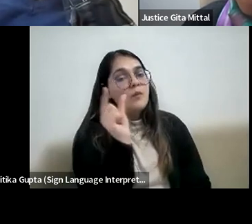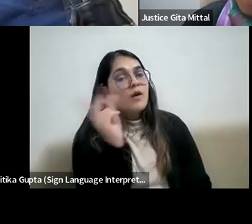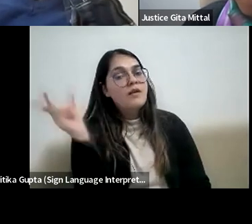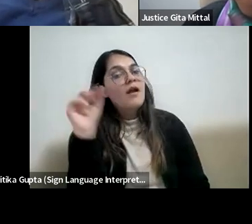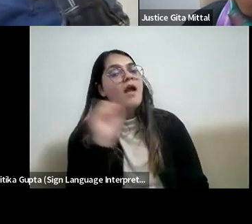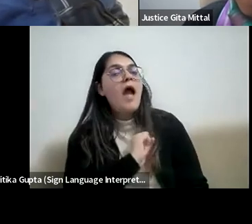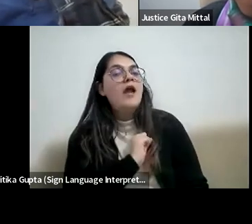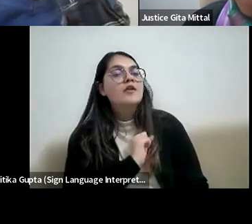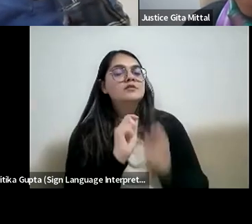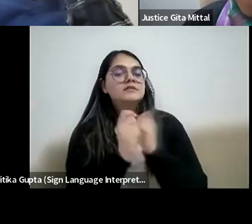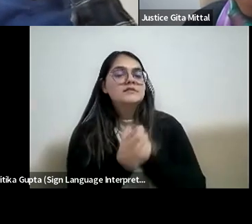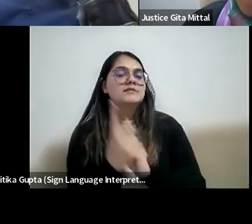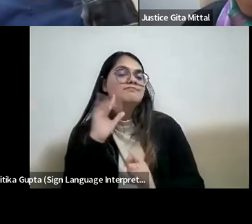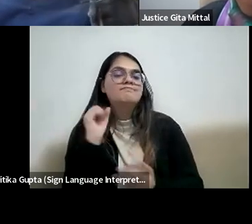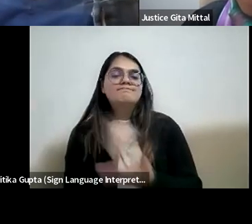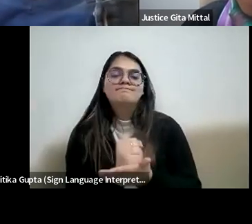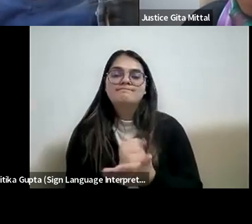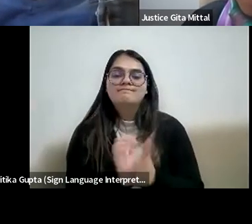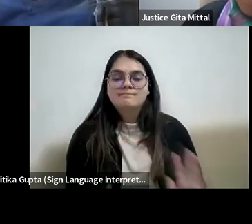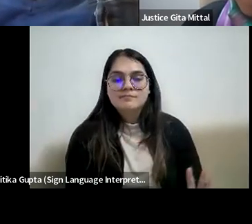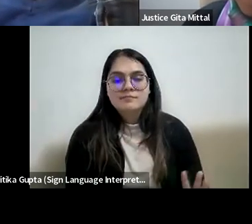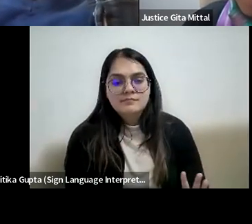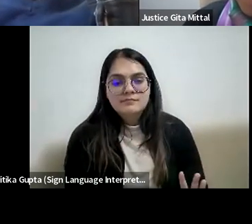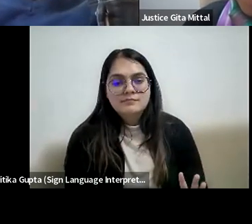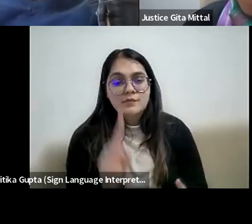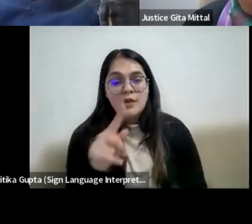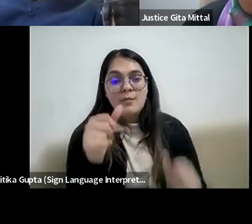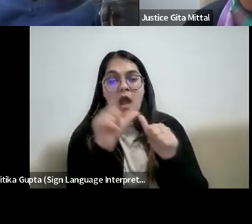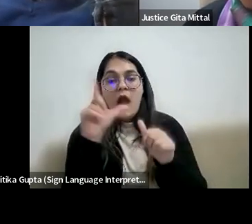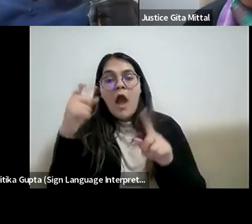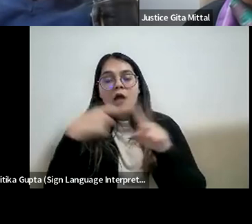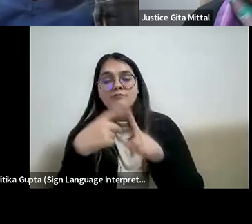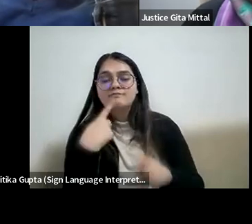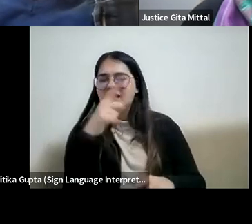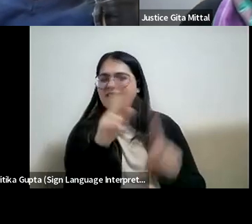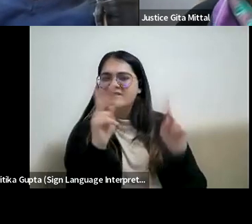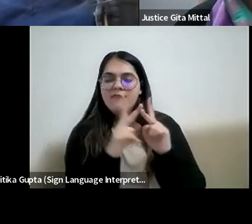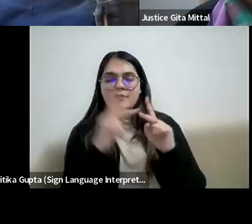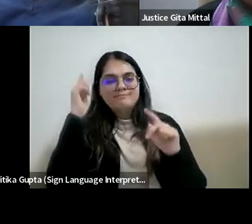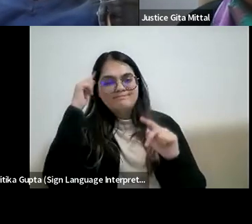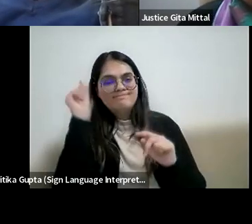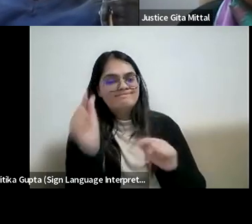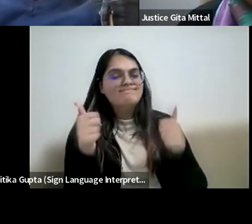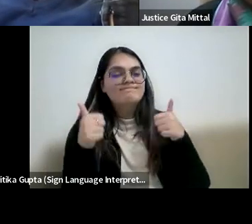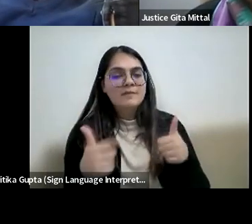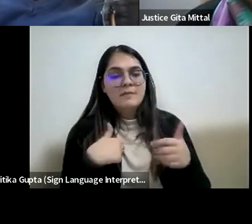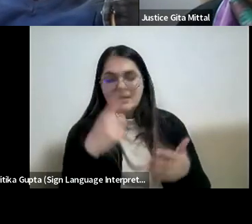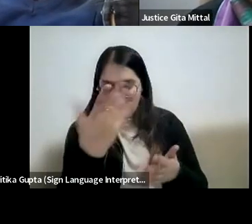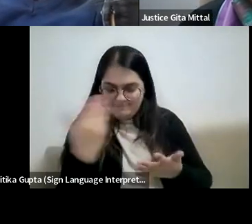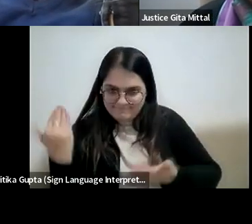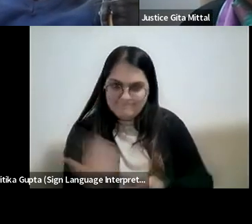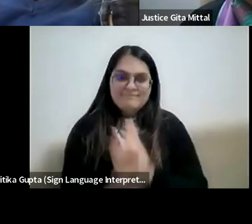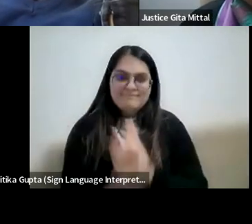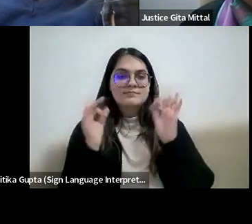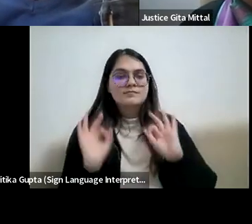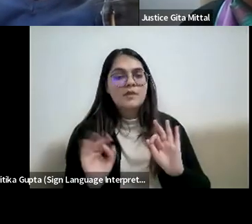a must. Absolutely. And I think that is a very important thought for all of us to take away from. It's not just